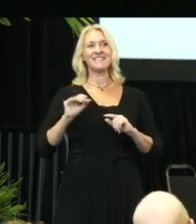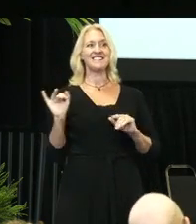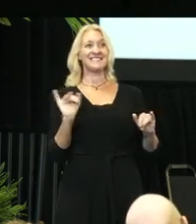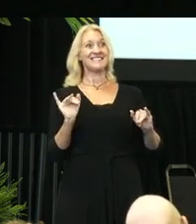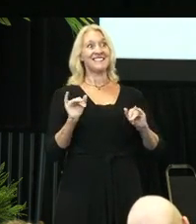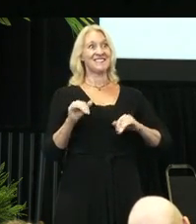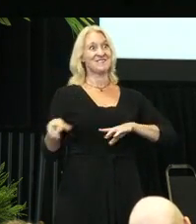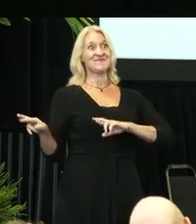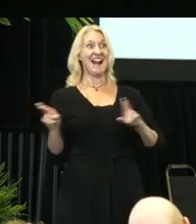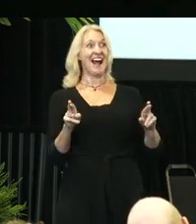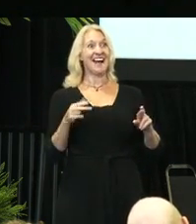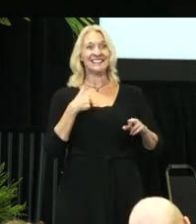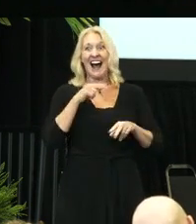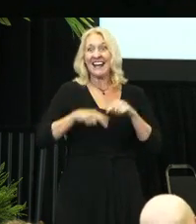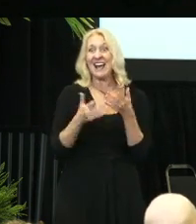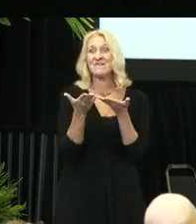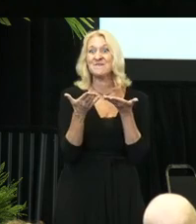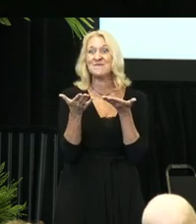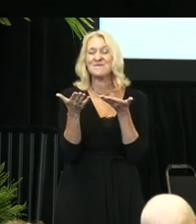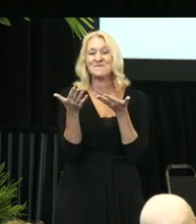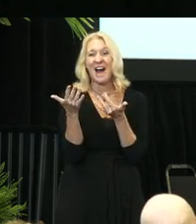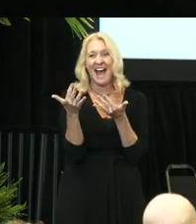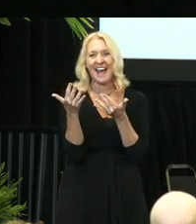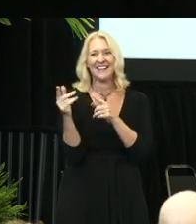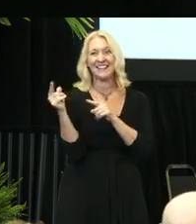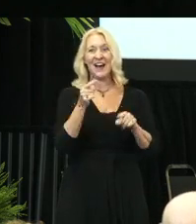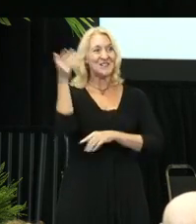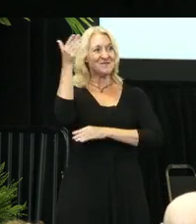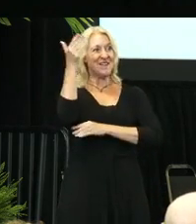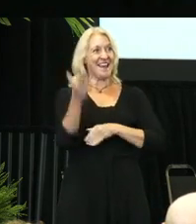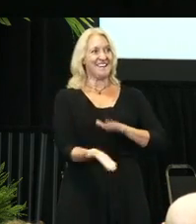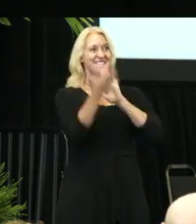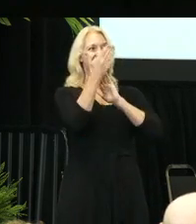window shades and going, I can't wait to give a speech in front of other people.